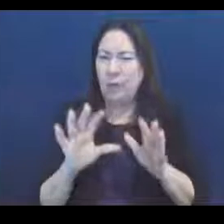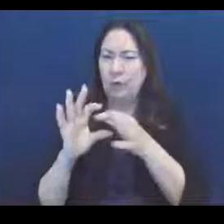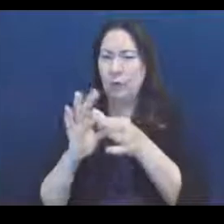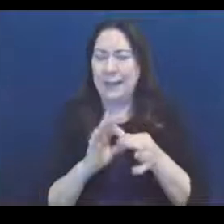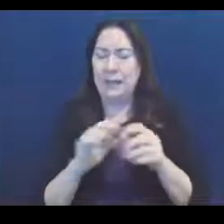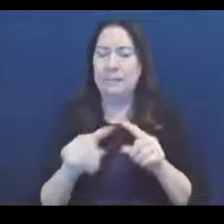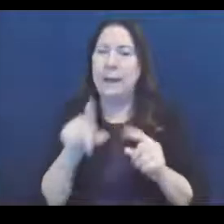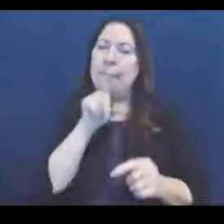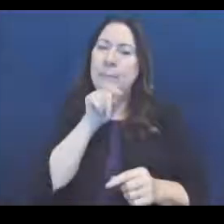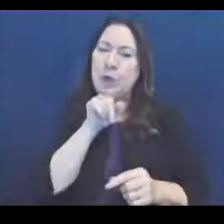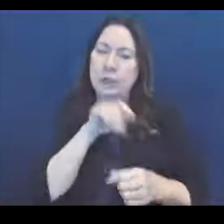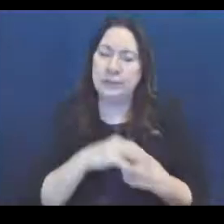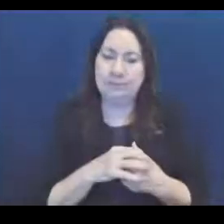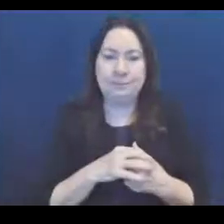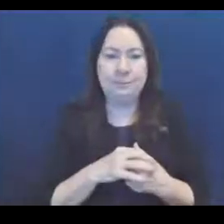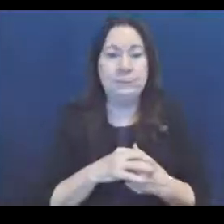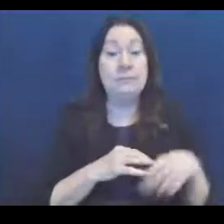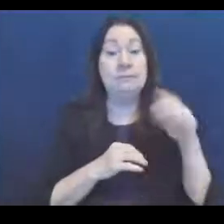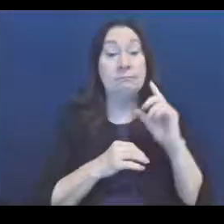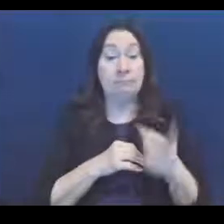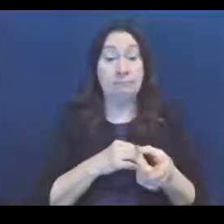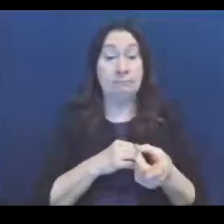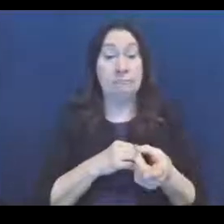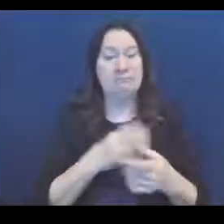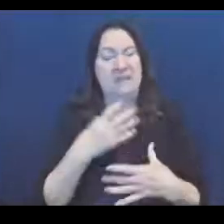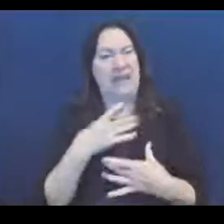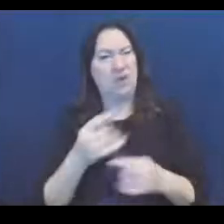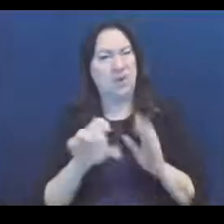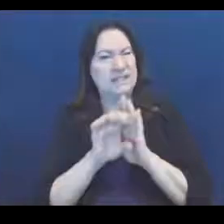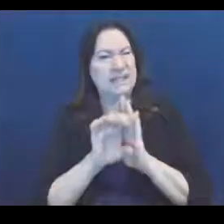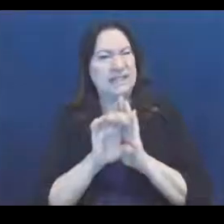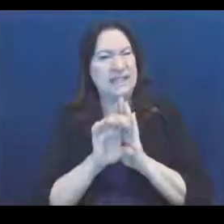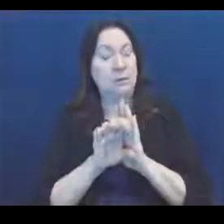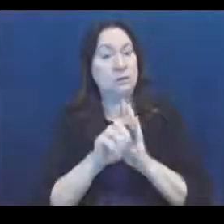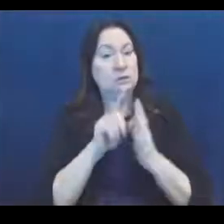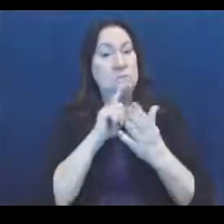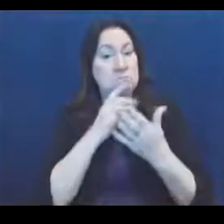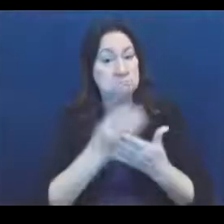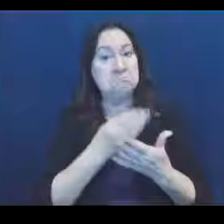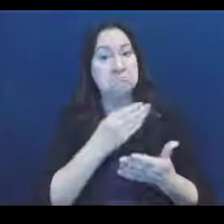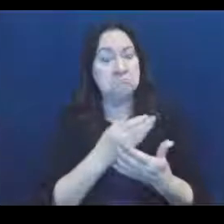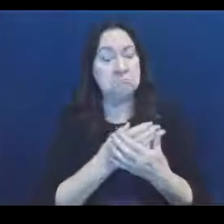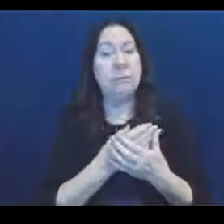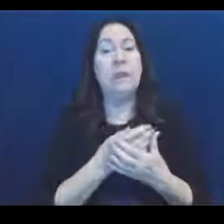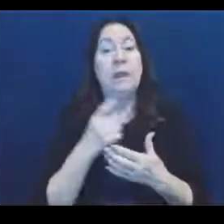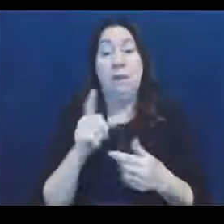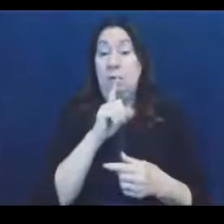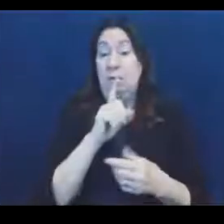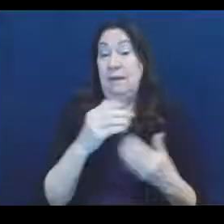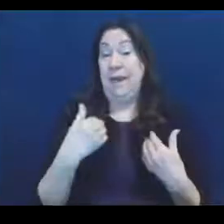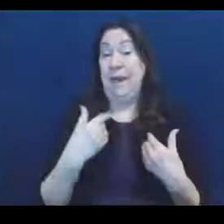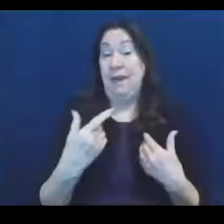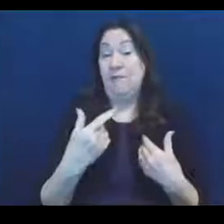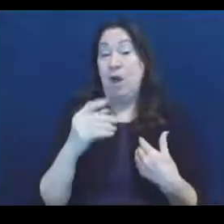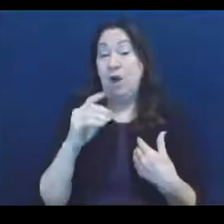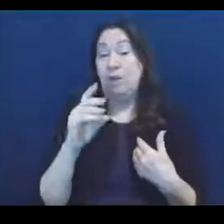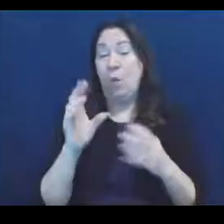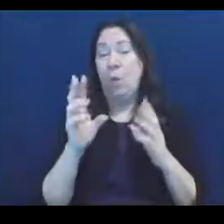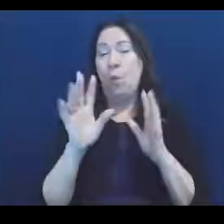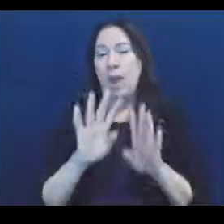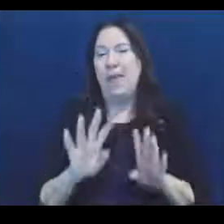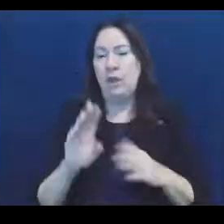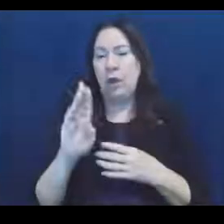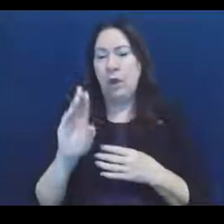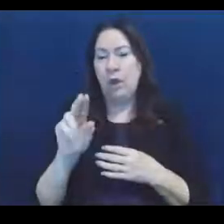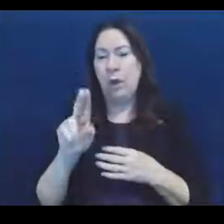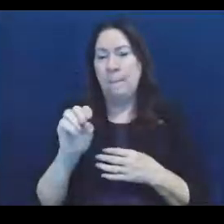likely birds. And here's some interesting examples to try to confirm that here. We actually have on our weather buoys offshore